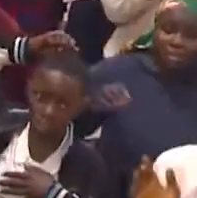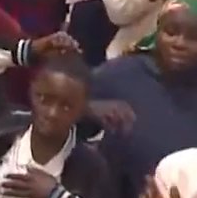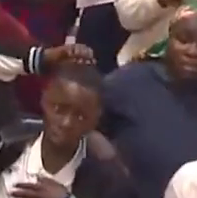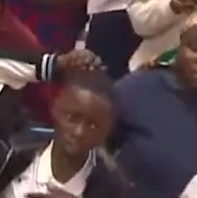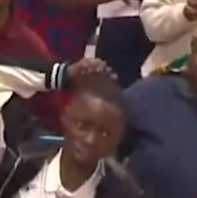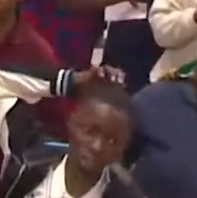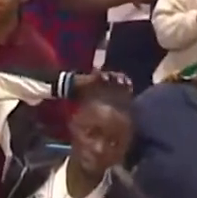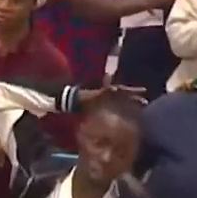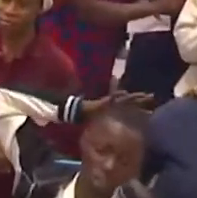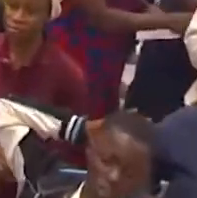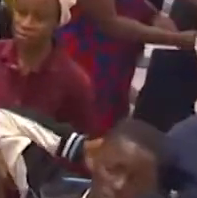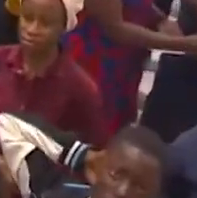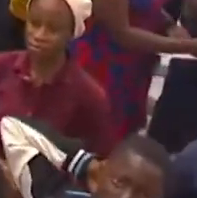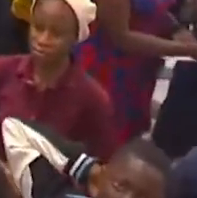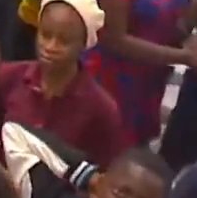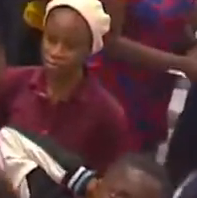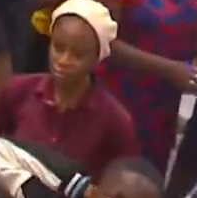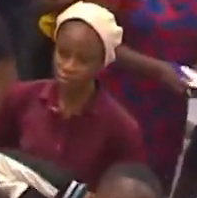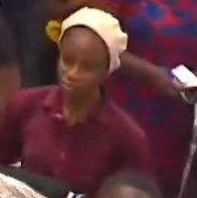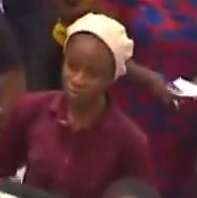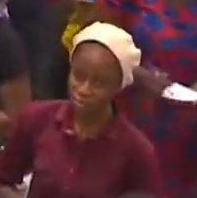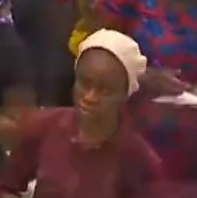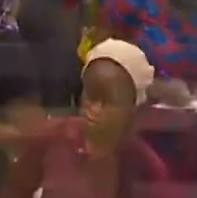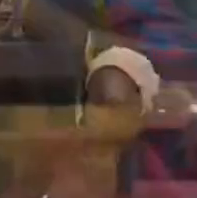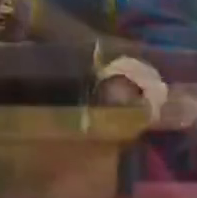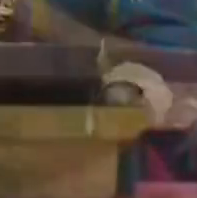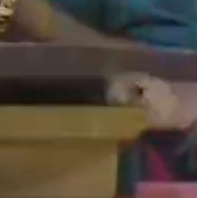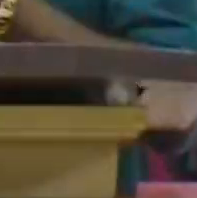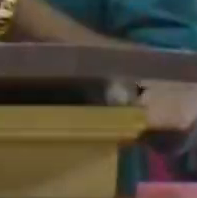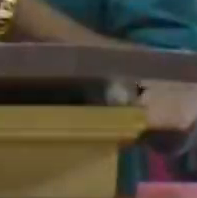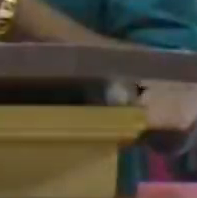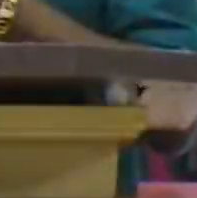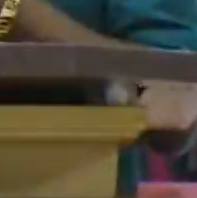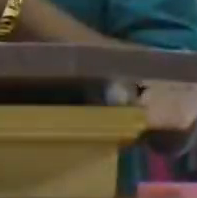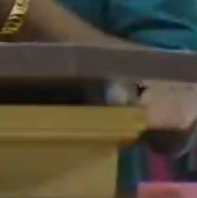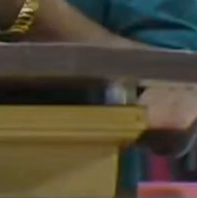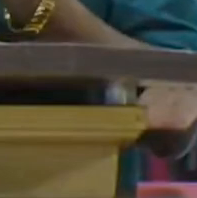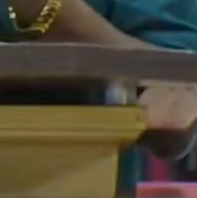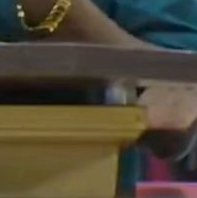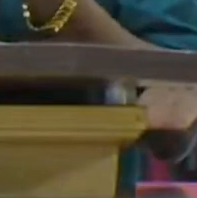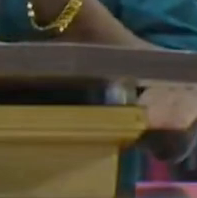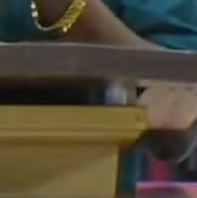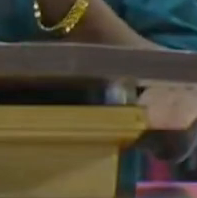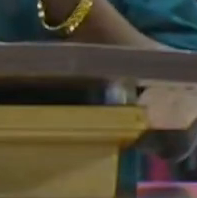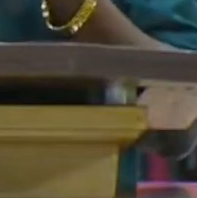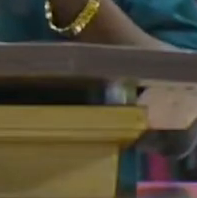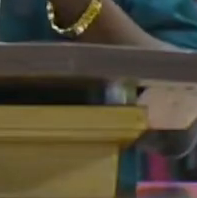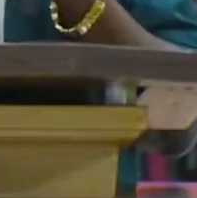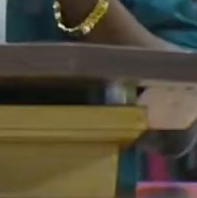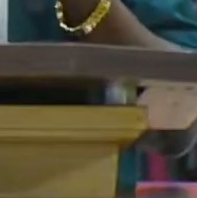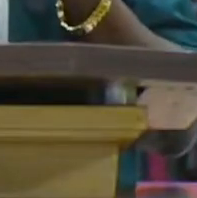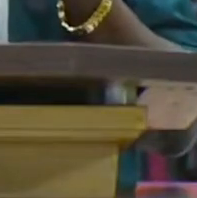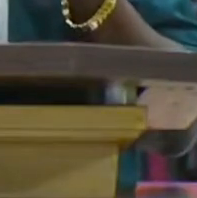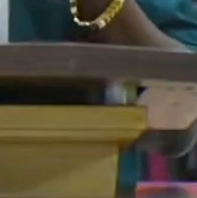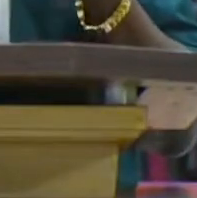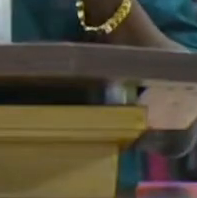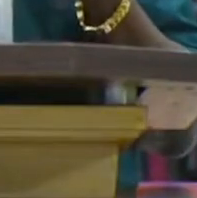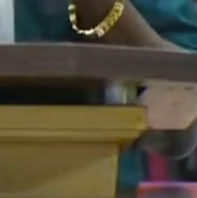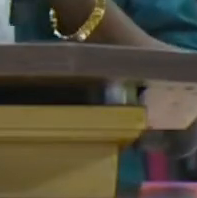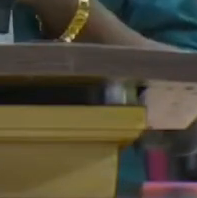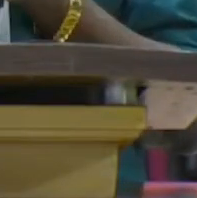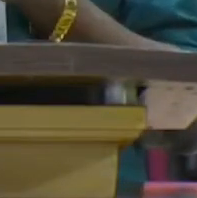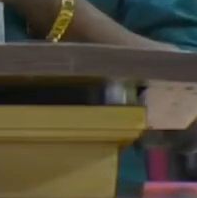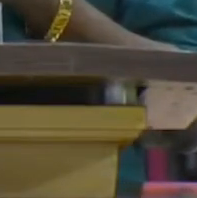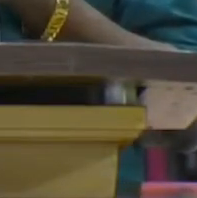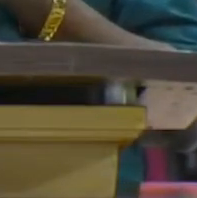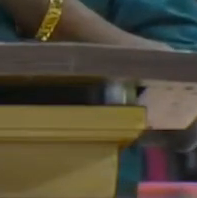And you too, and you hallelujah. I rejoice with you. And from now on, by God's grace, I'll be praying